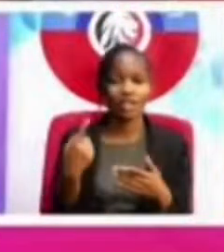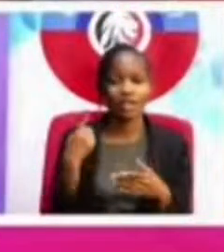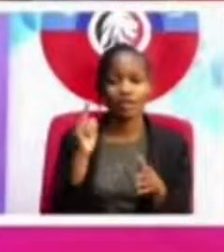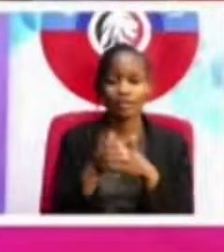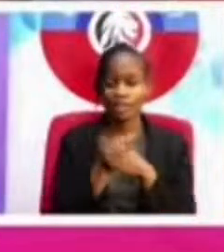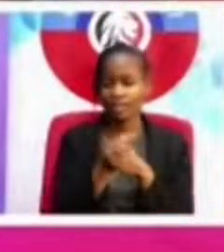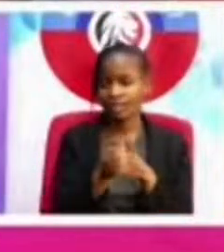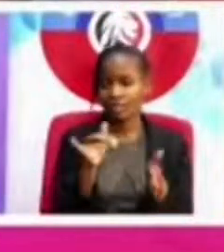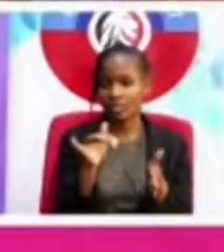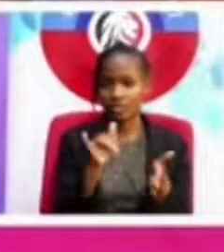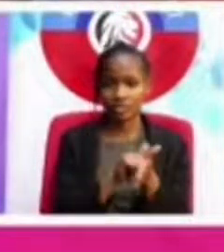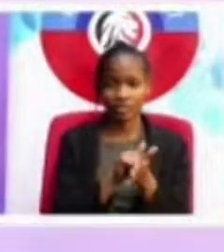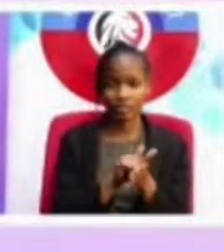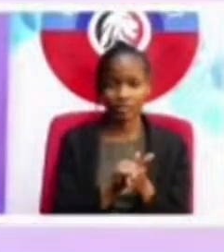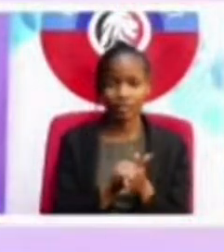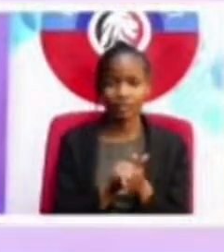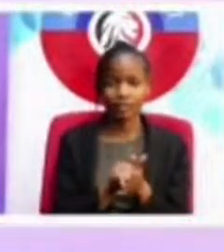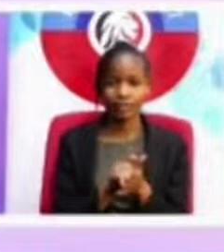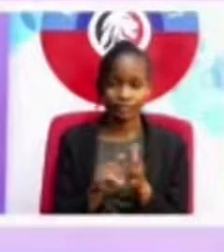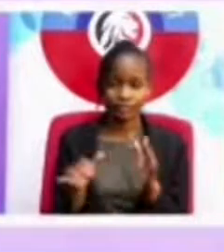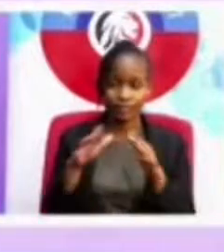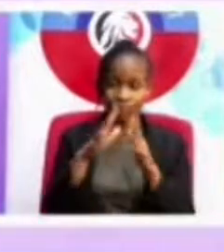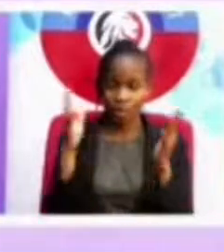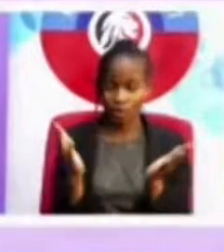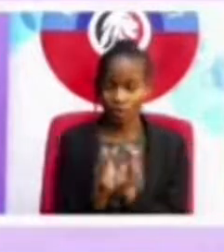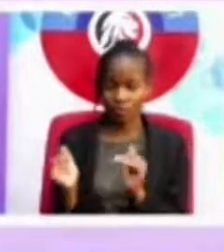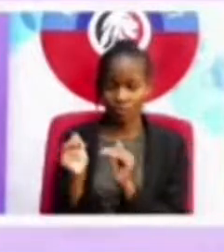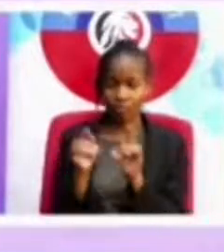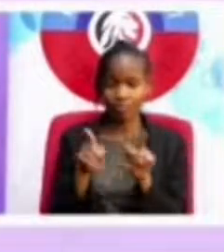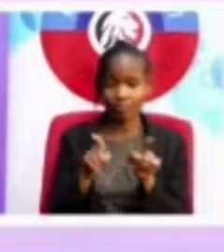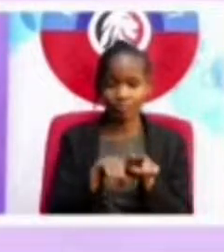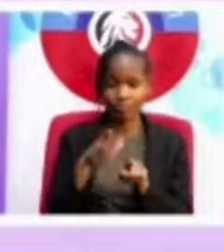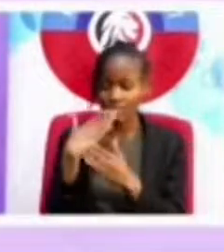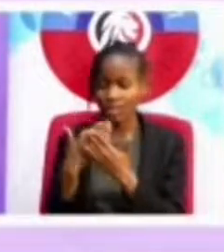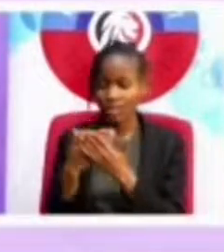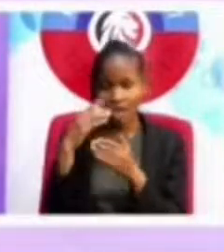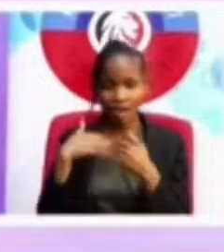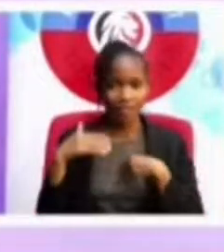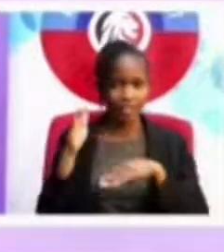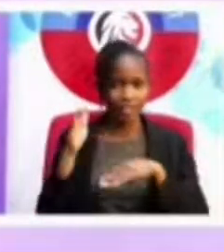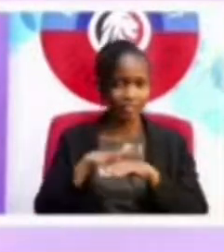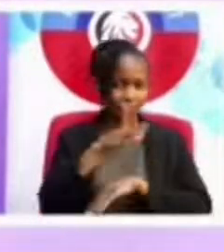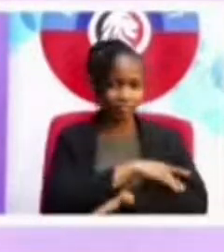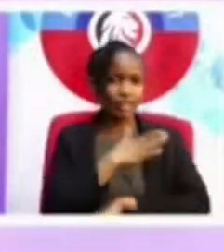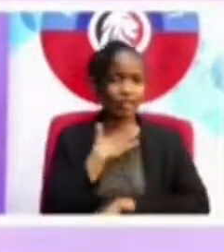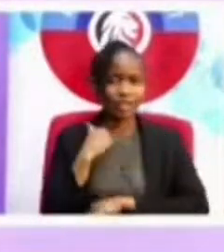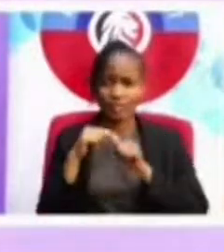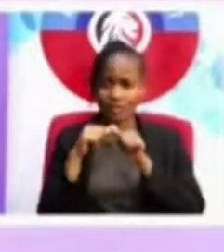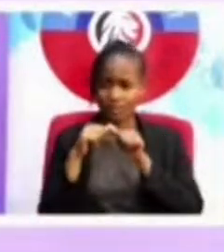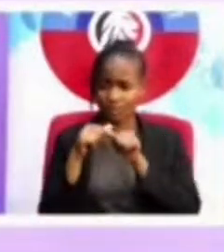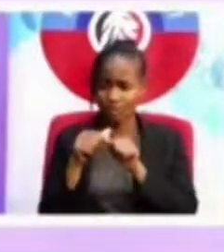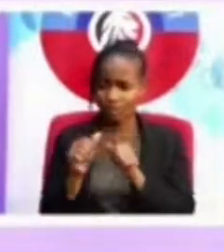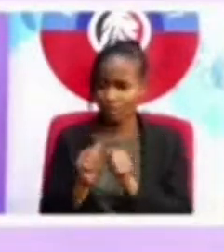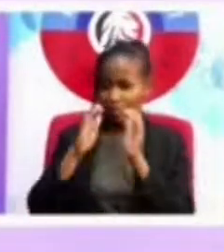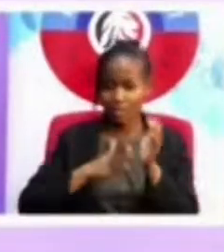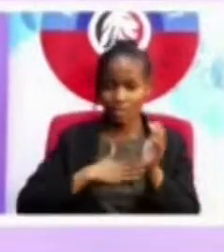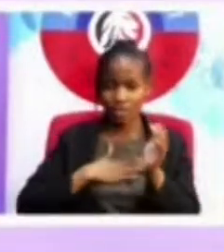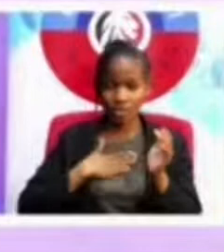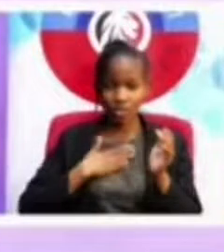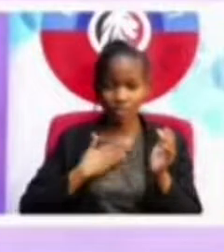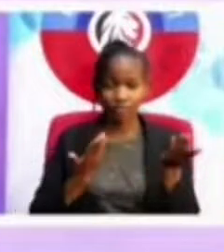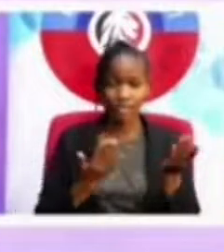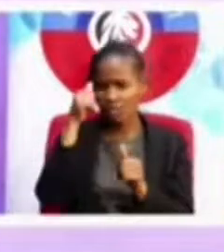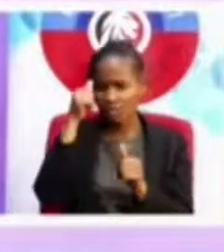on a continental level. Thank you very much for that. Have a great day. I'd like us to continue with our conversation, and just a reminder